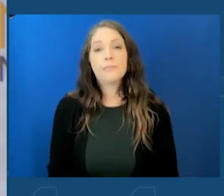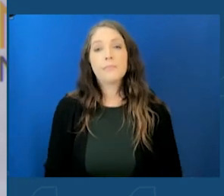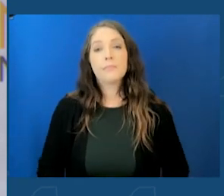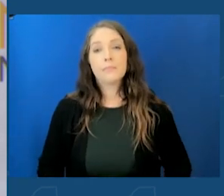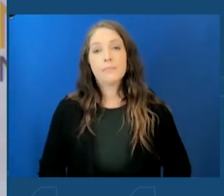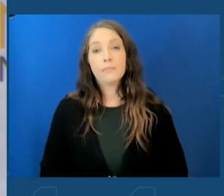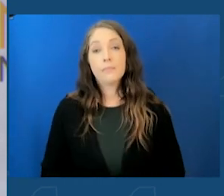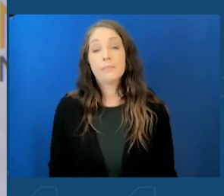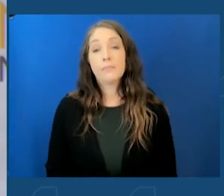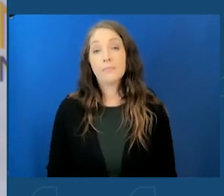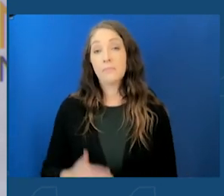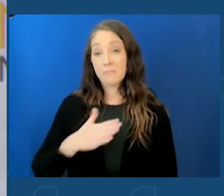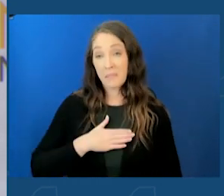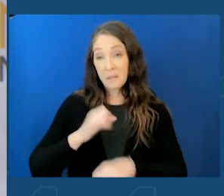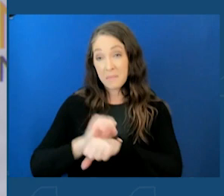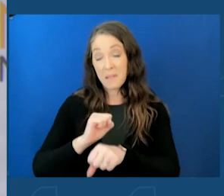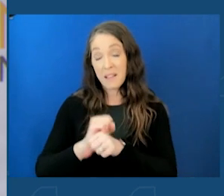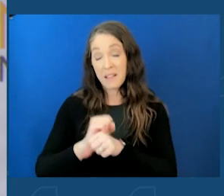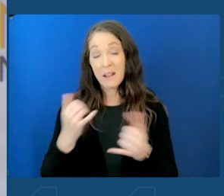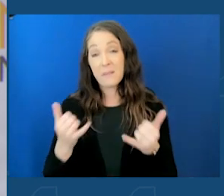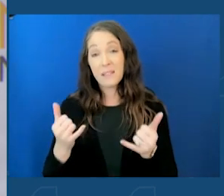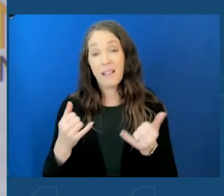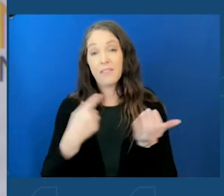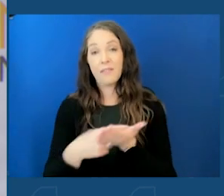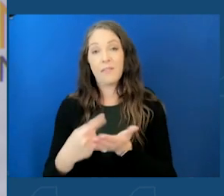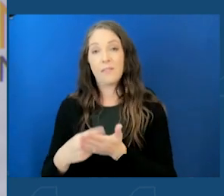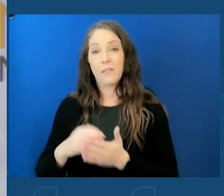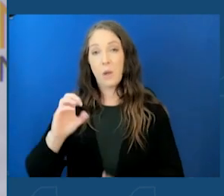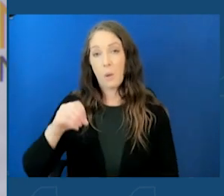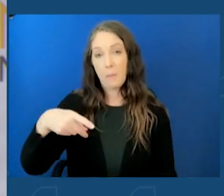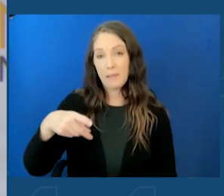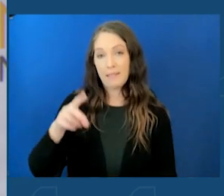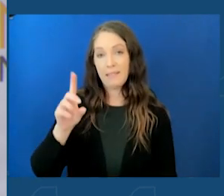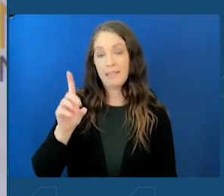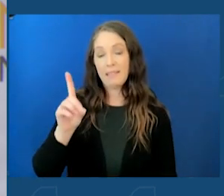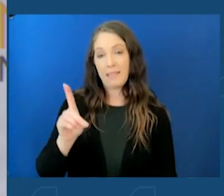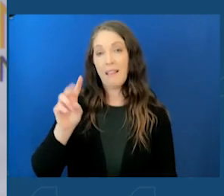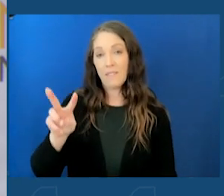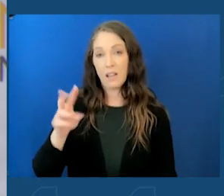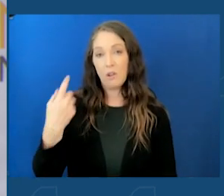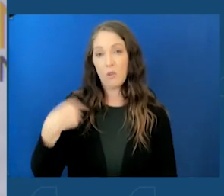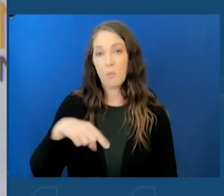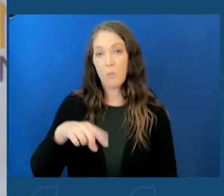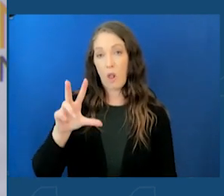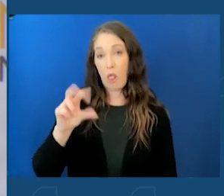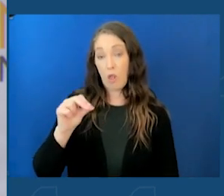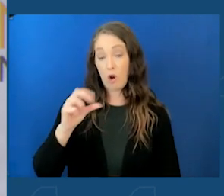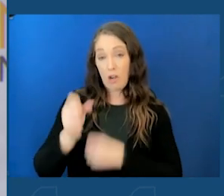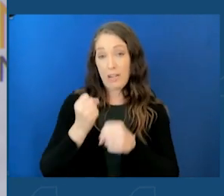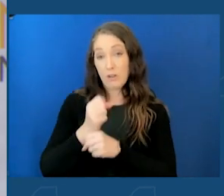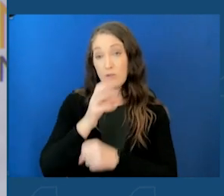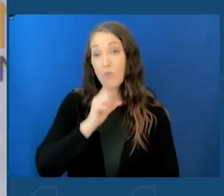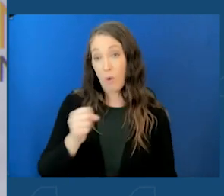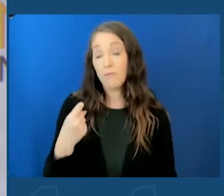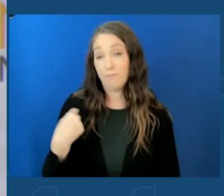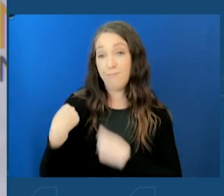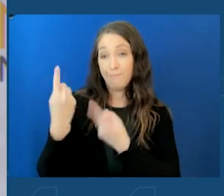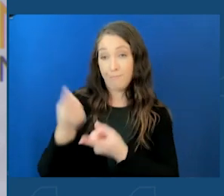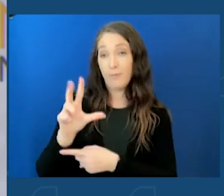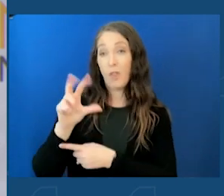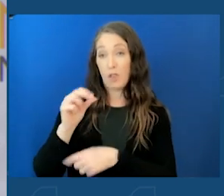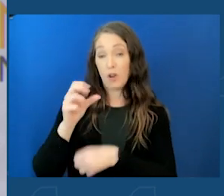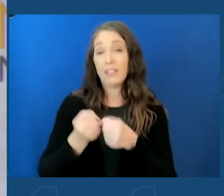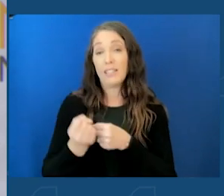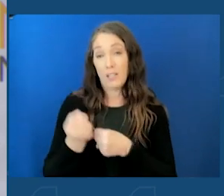So my job today is to talk about OPDV and what we do. We're 30 years old. We're 30 years old this year. And under